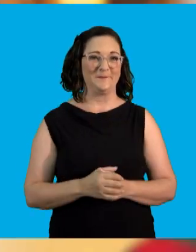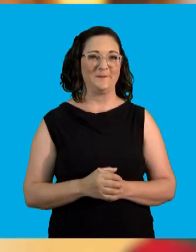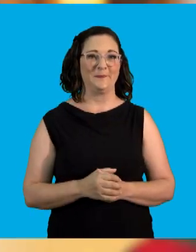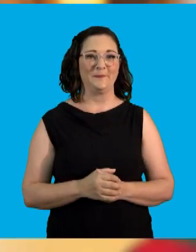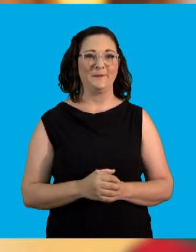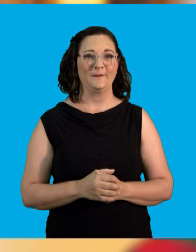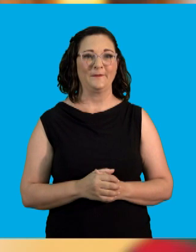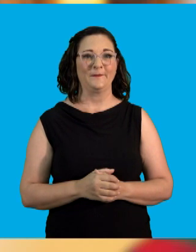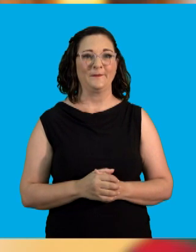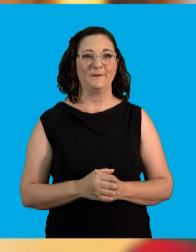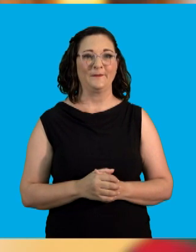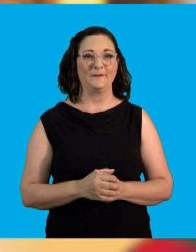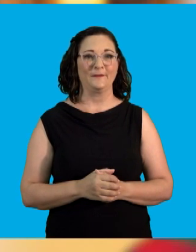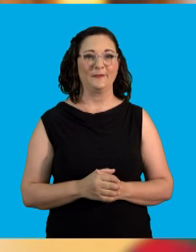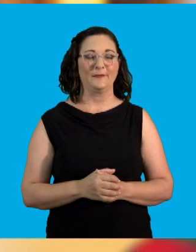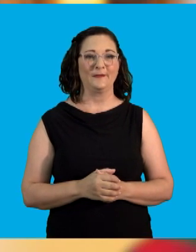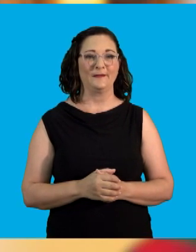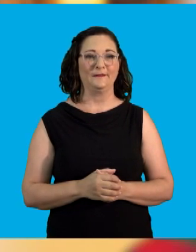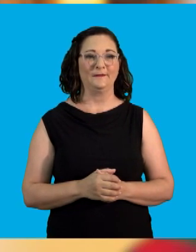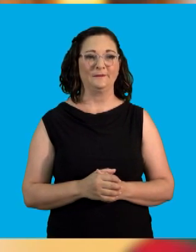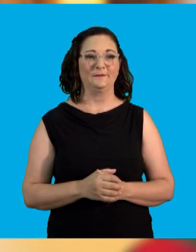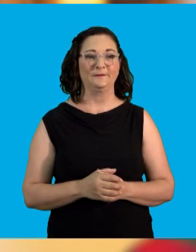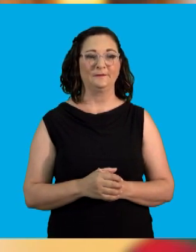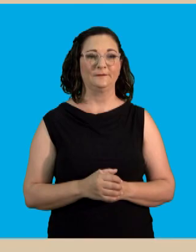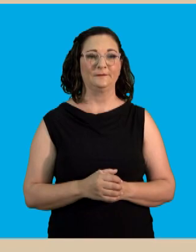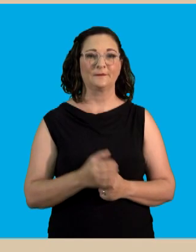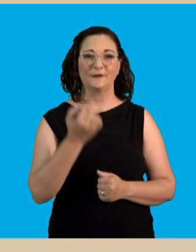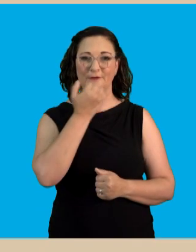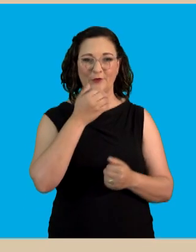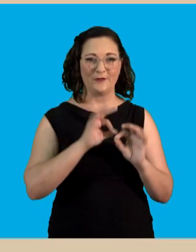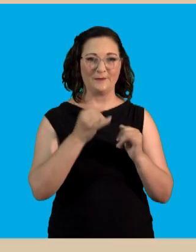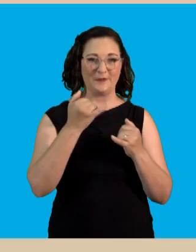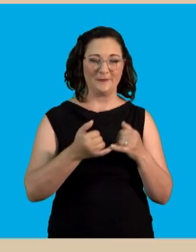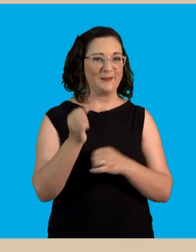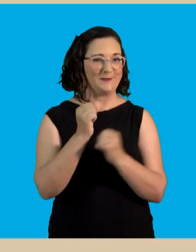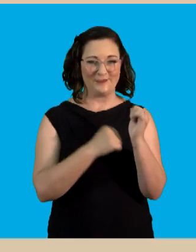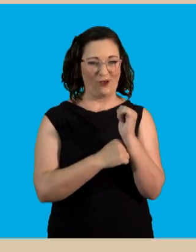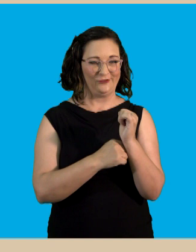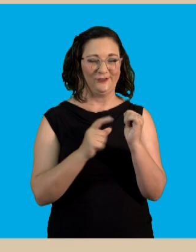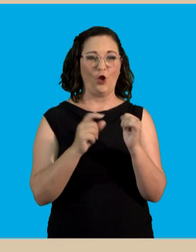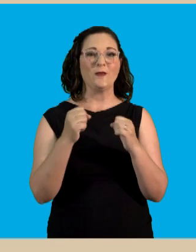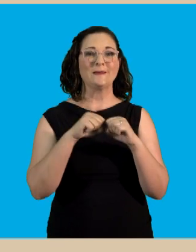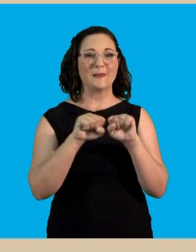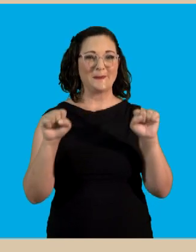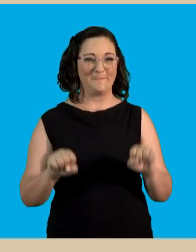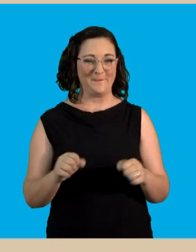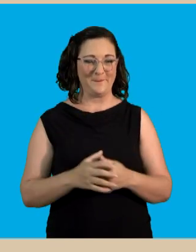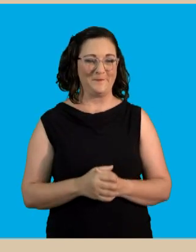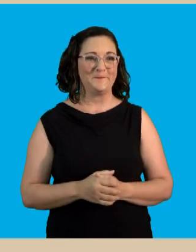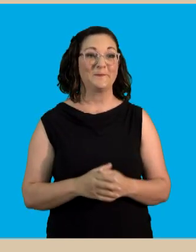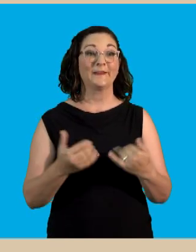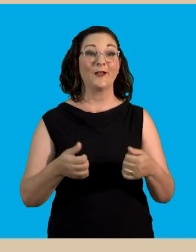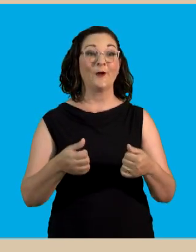sun. All right. Now let us move on to the next question, guys. Question 5. Oops, you see I wrote on top of my